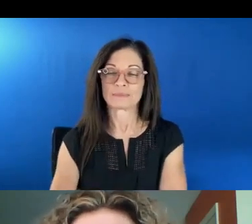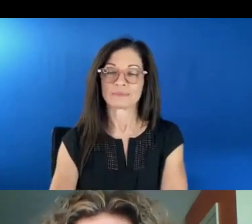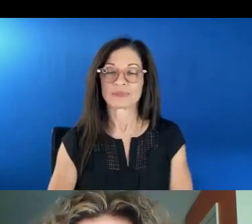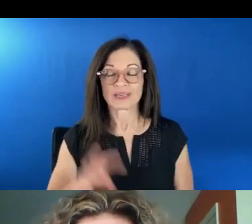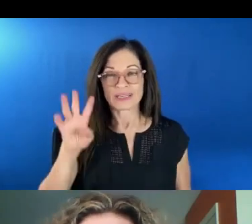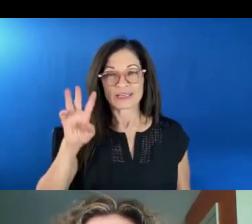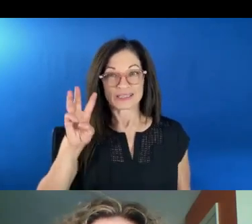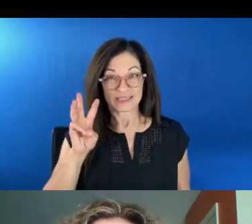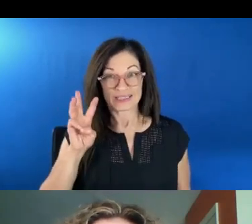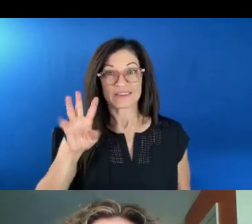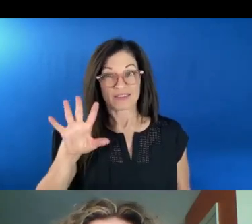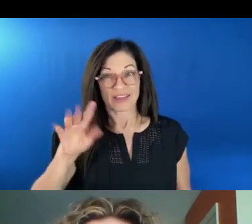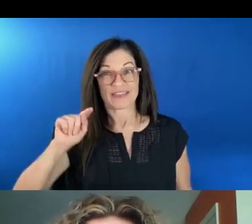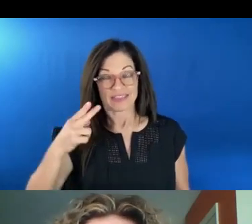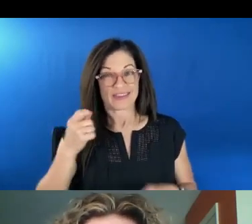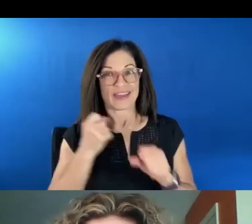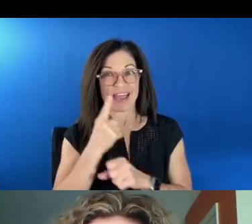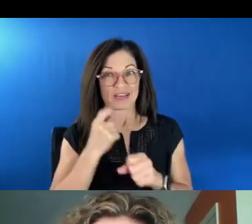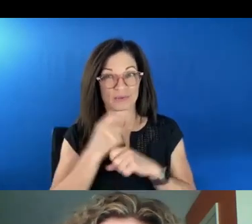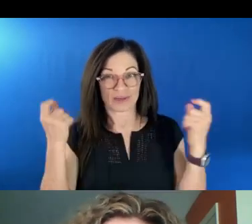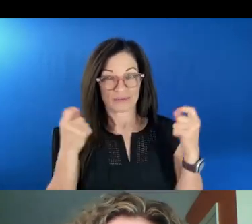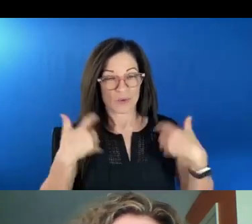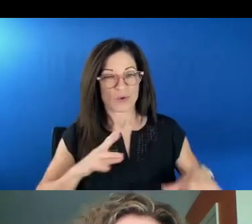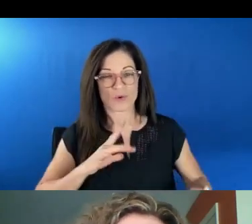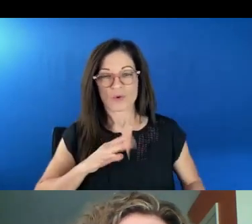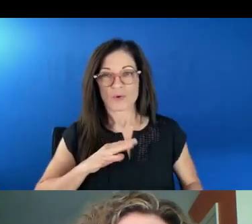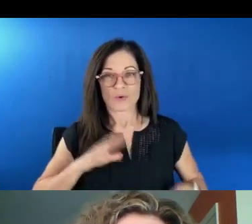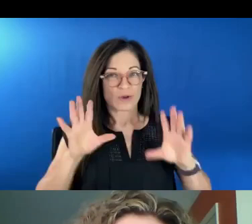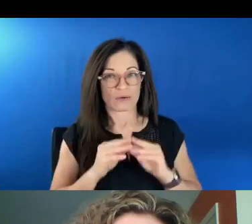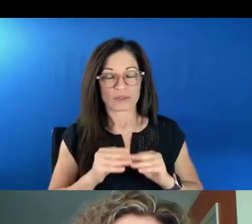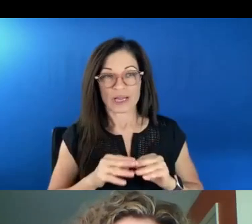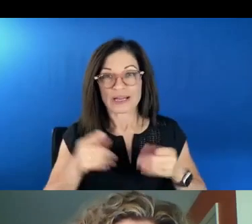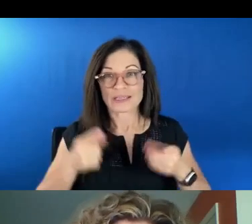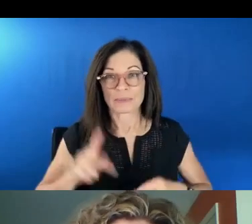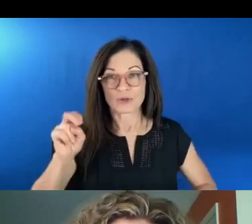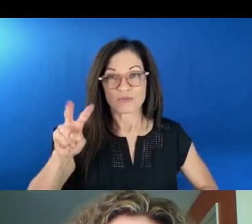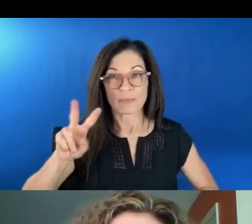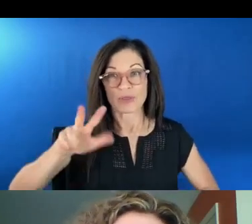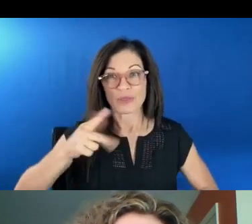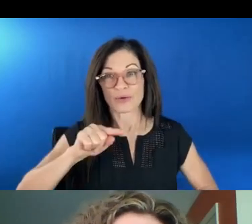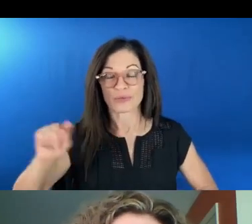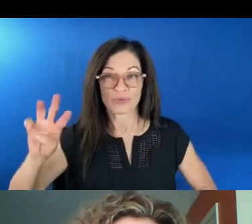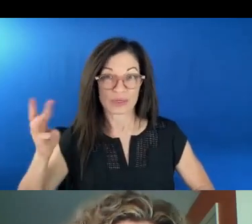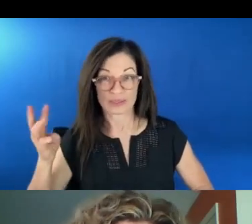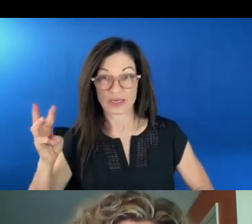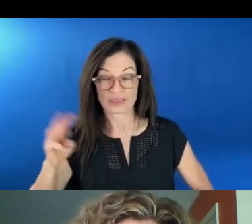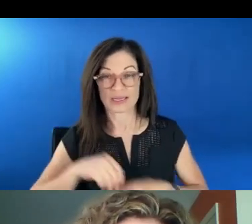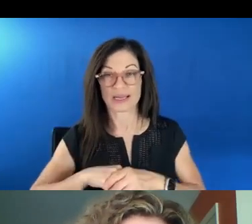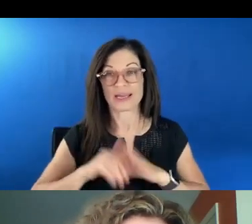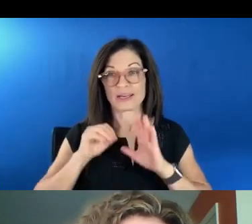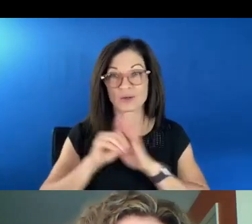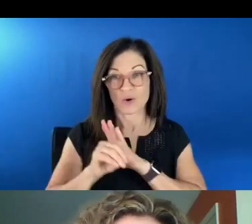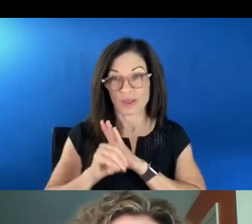annual conference. This is a gem of a conference. It's being held November 3rd through the 6th in New